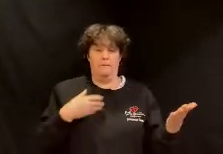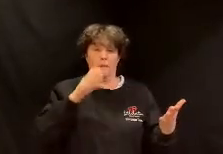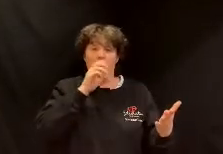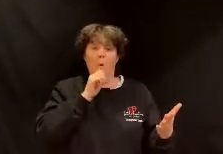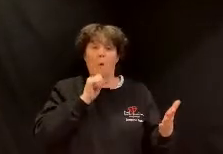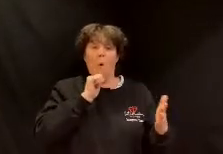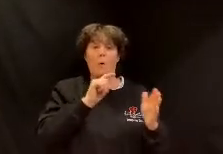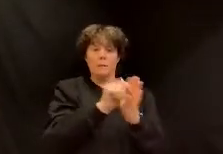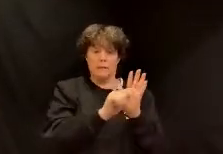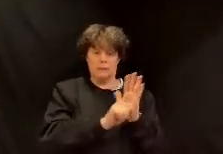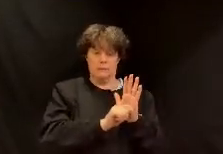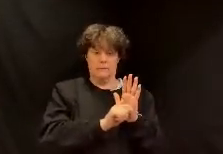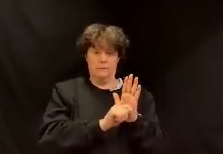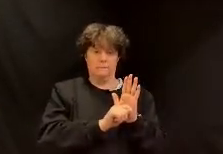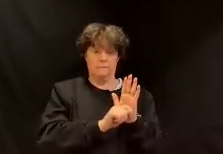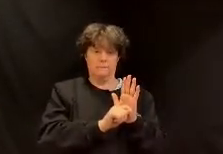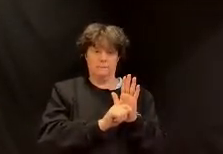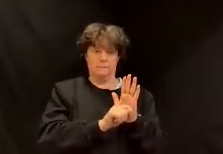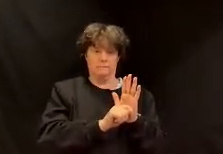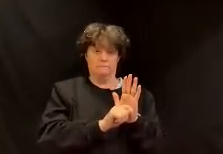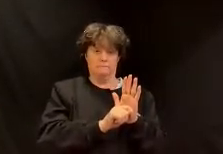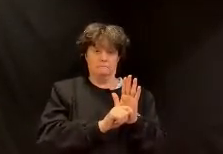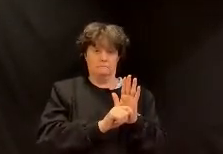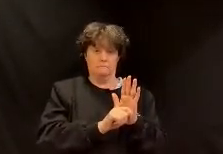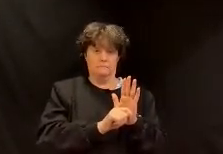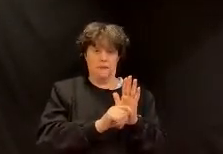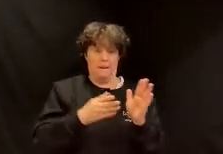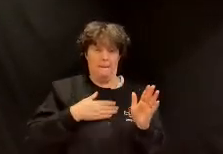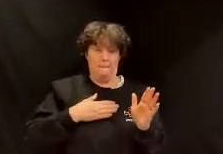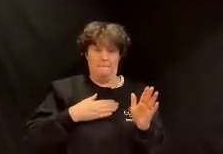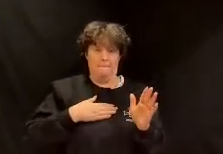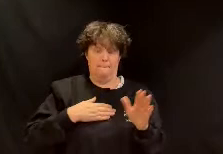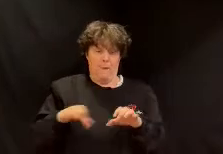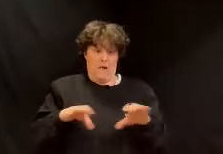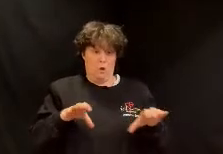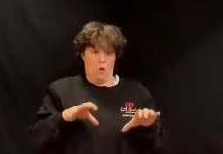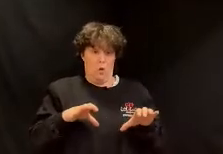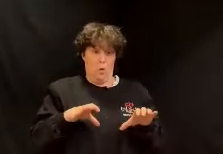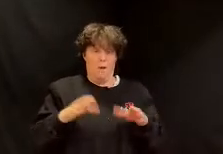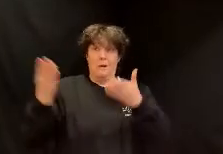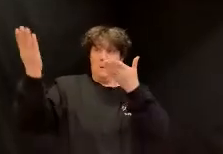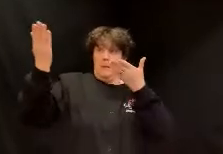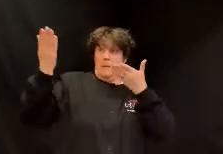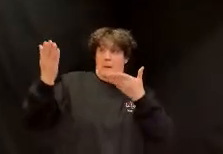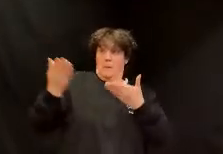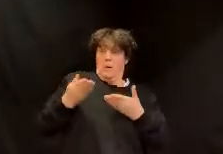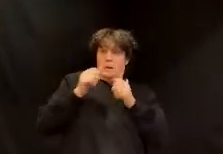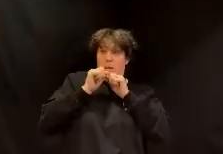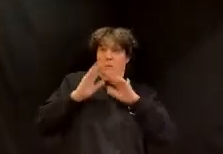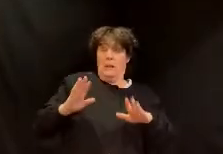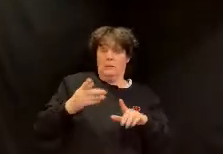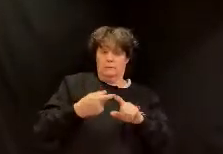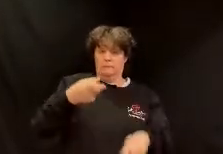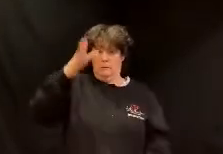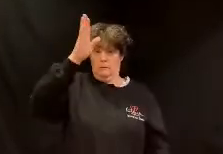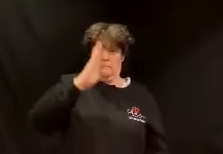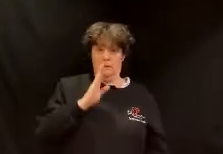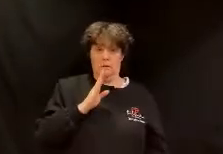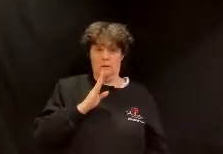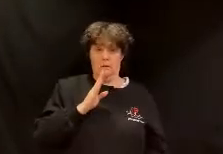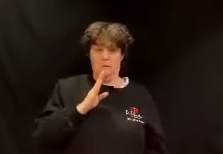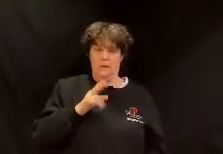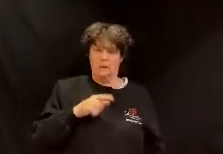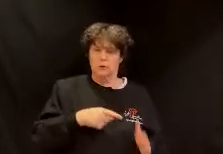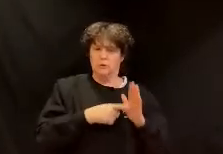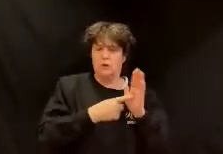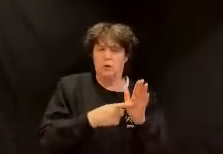mean, I talked about this last week, the Old Testament, it was my doing that brought God's blessing. And I showed you how God flipped it,